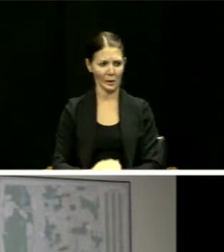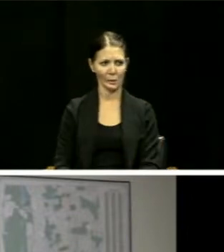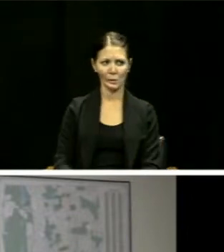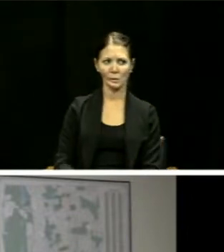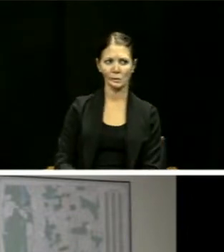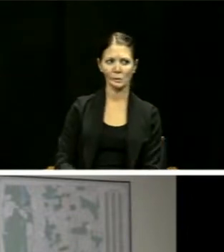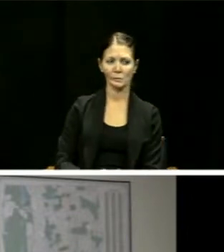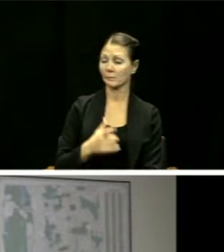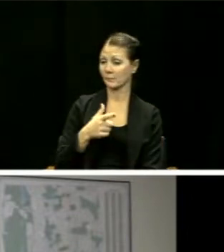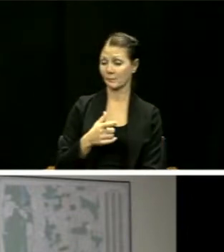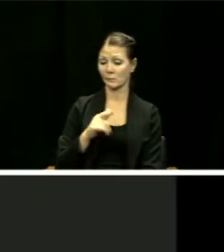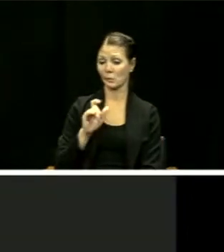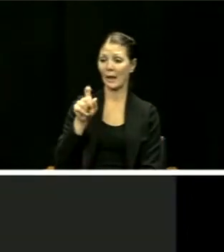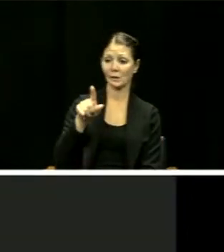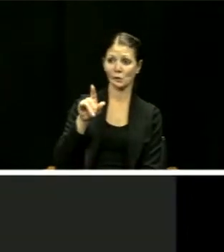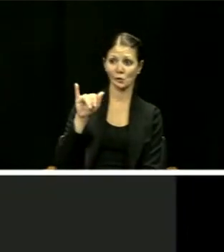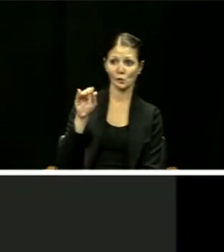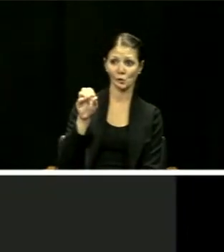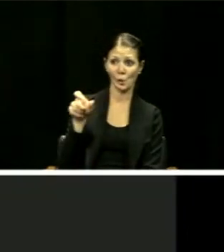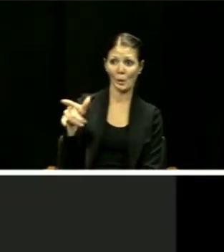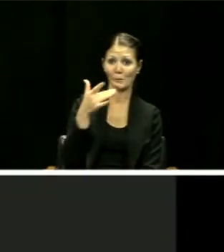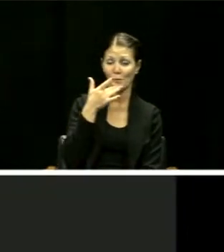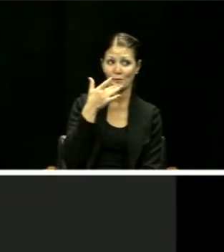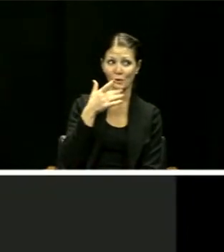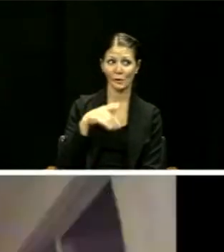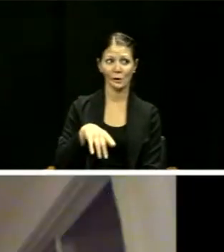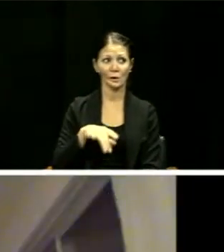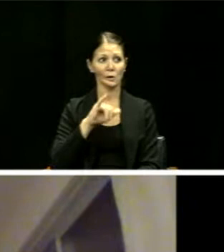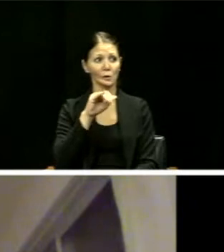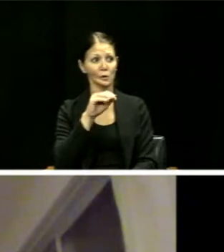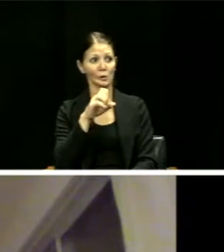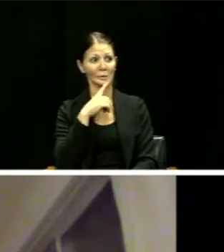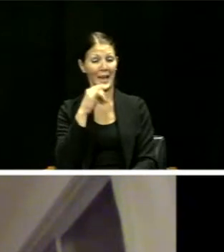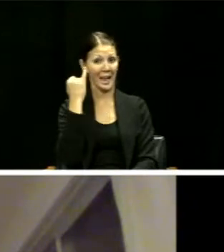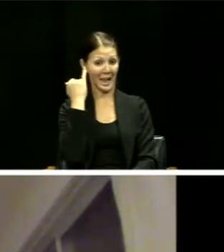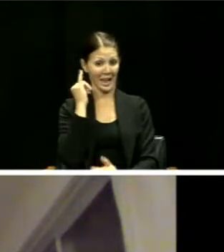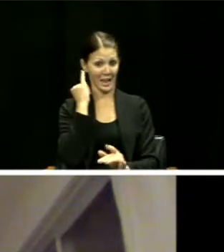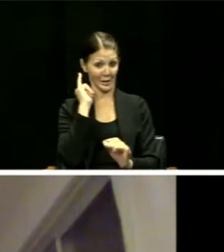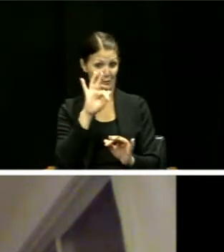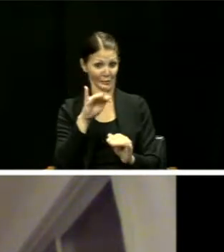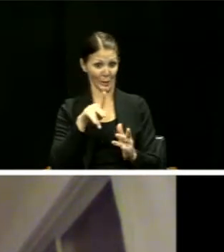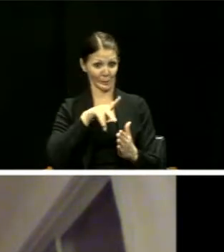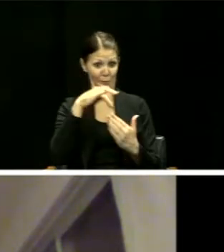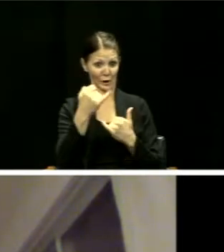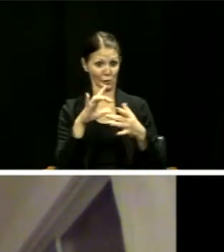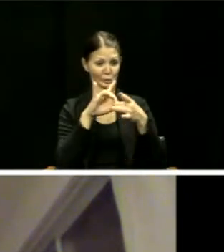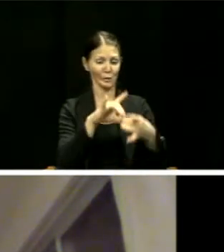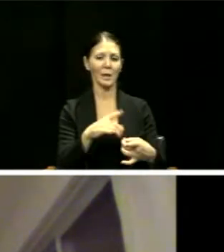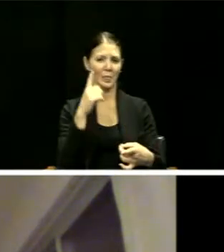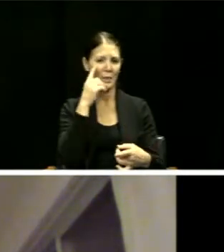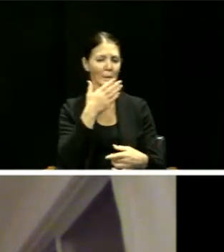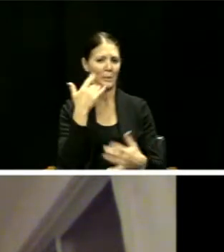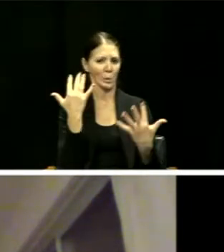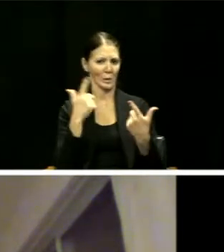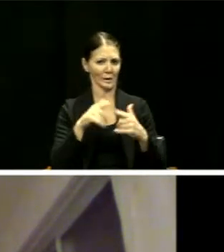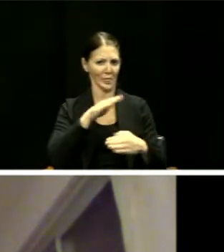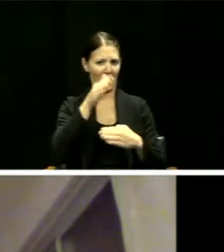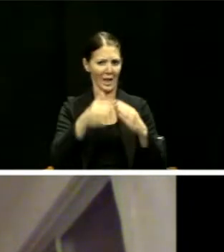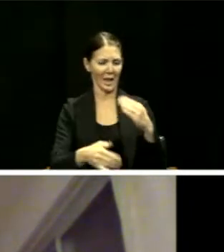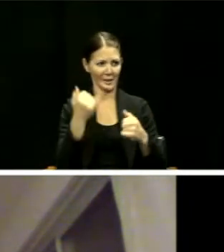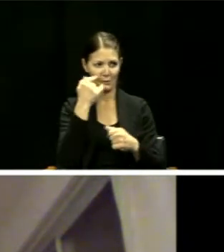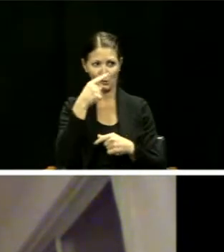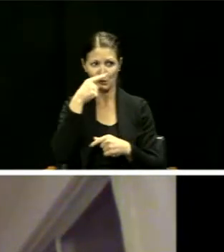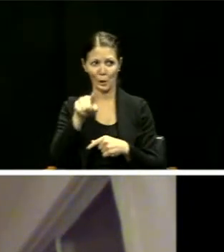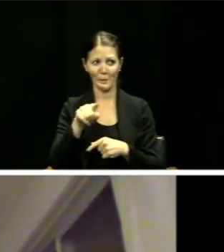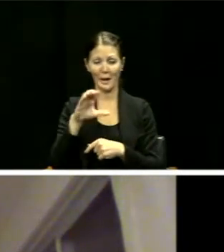What's your preference, Joe? Well, if it's project related, I think we should probably wait until the end if you're okay with that, in case, I mean,